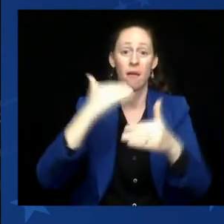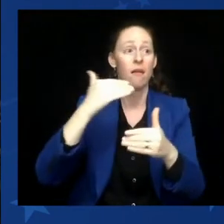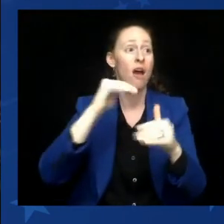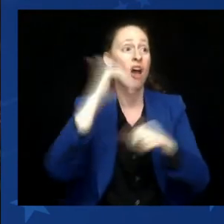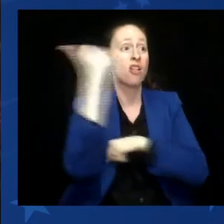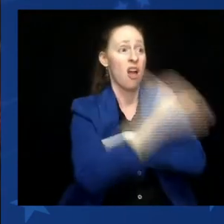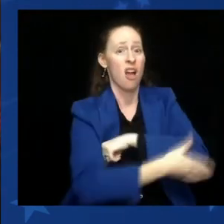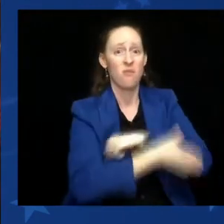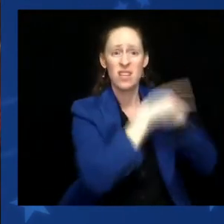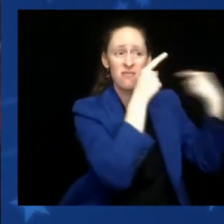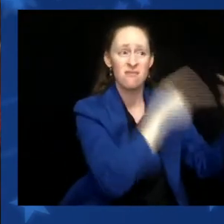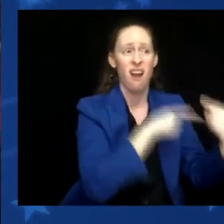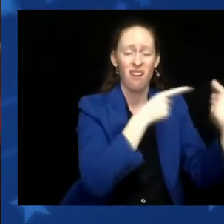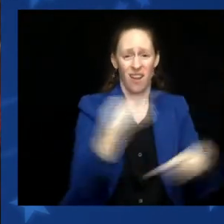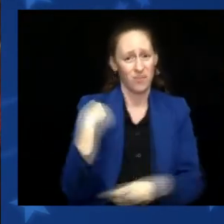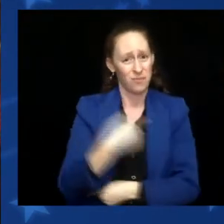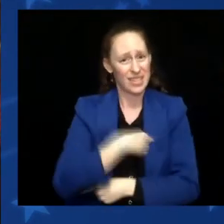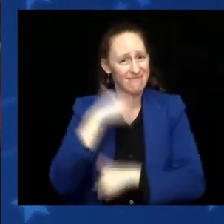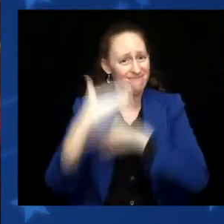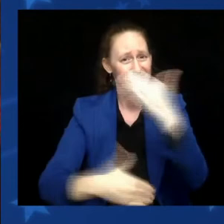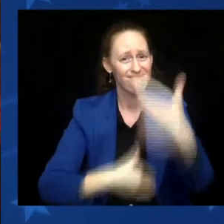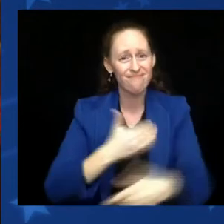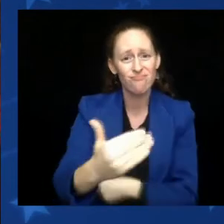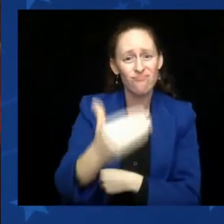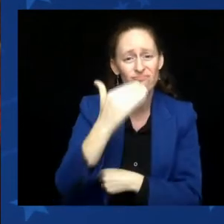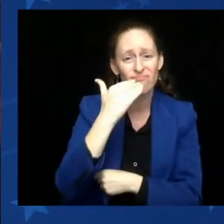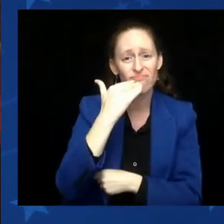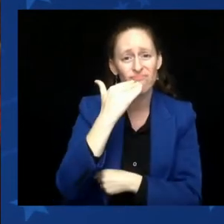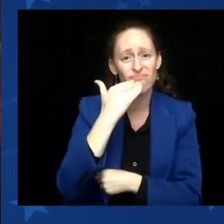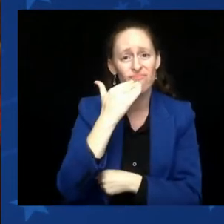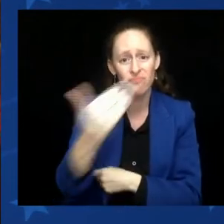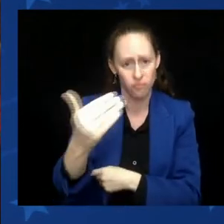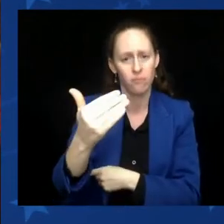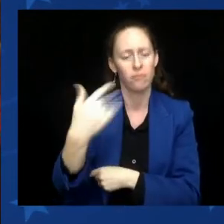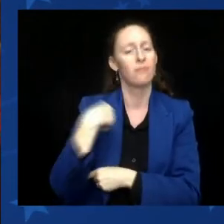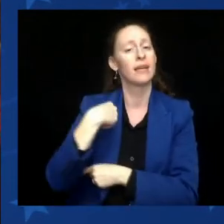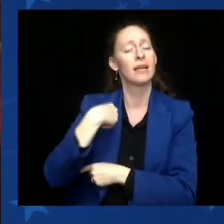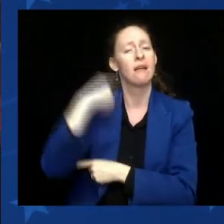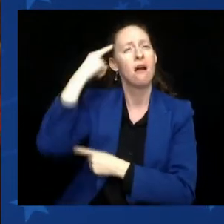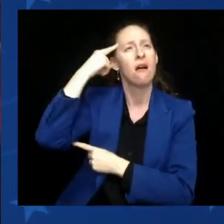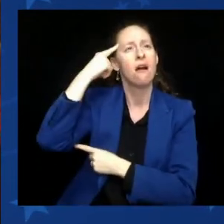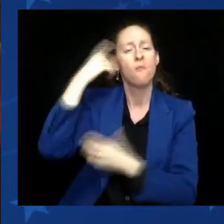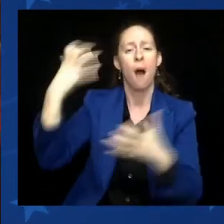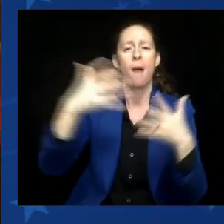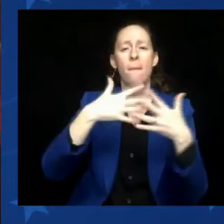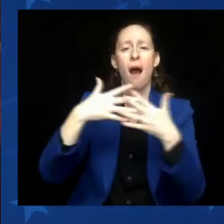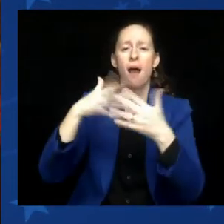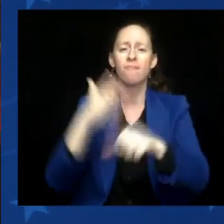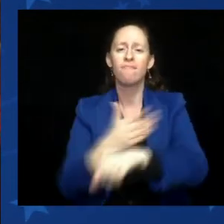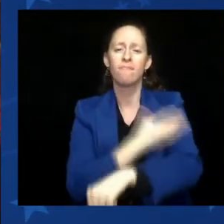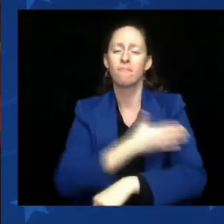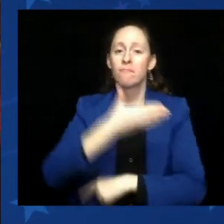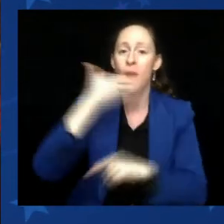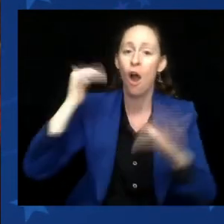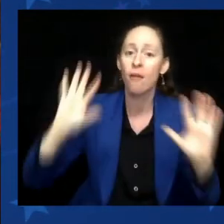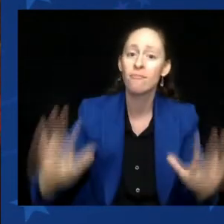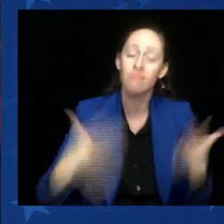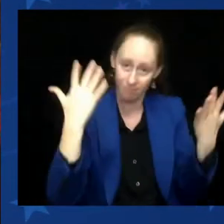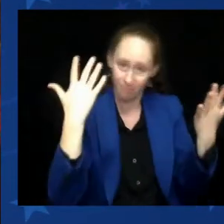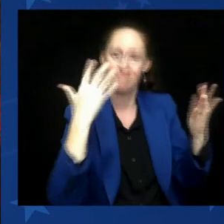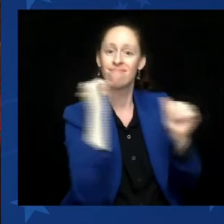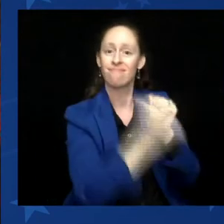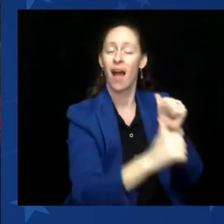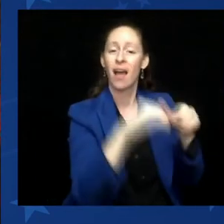I believe we could build a better America. So we passed the biggest infrastructure investment since President Dwight D. Eisenhower. And we've